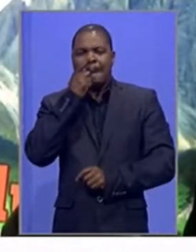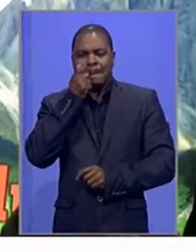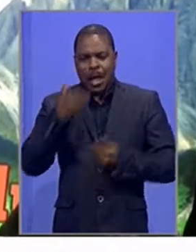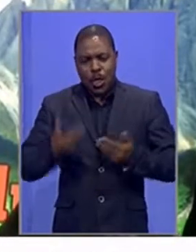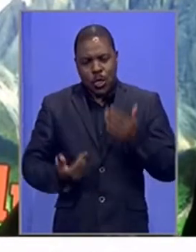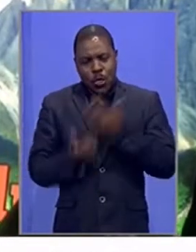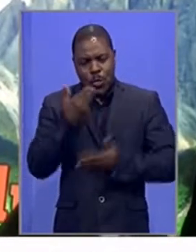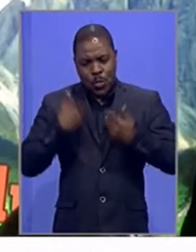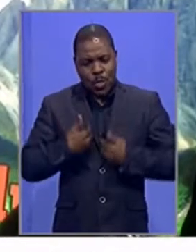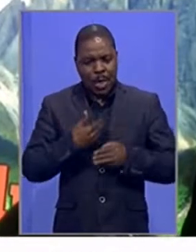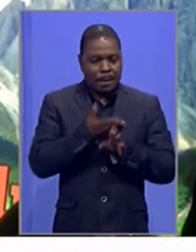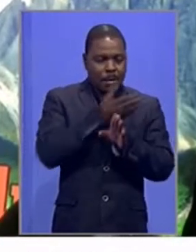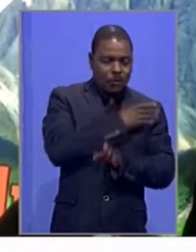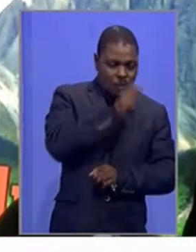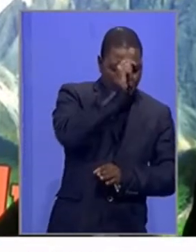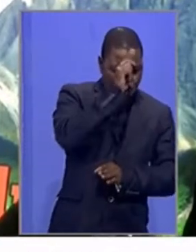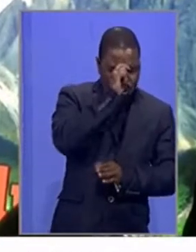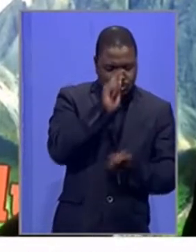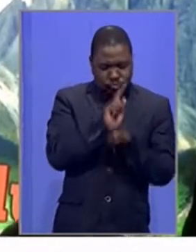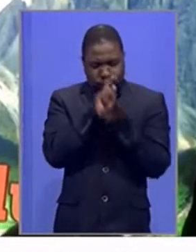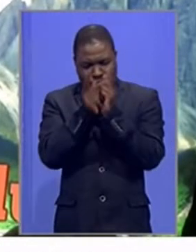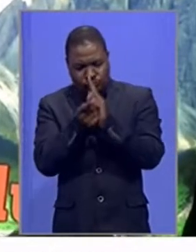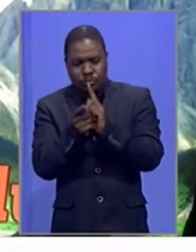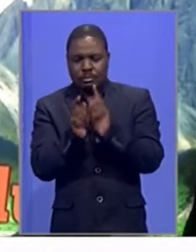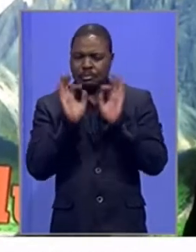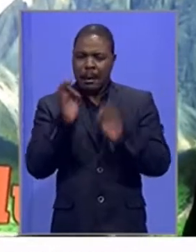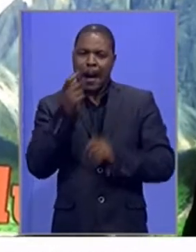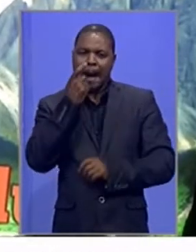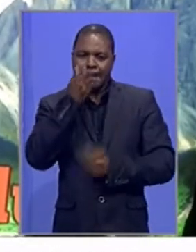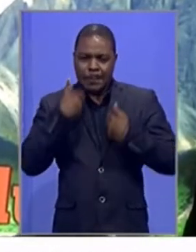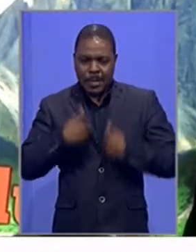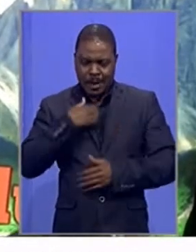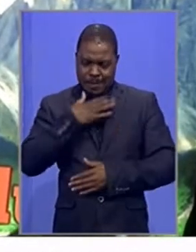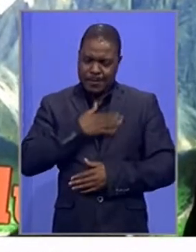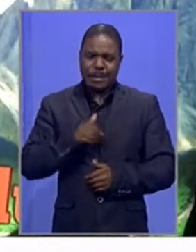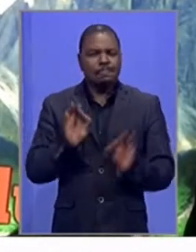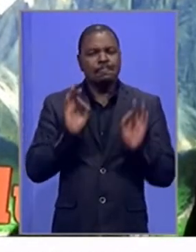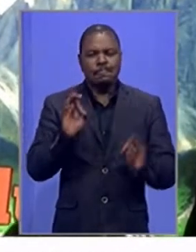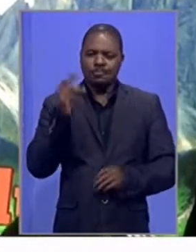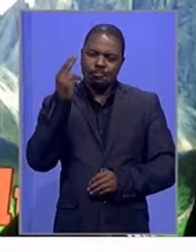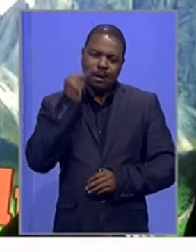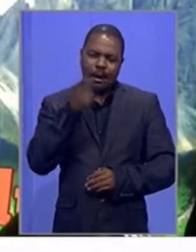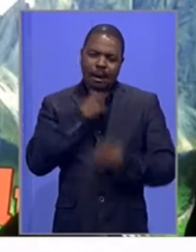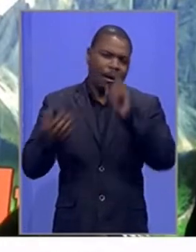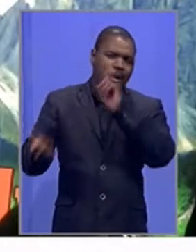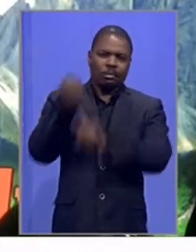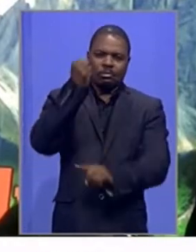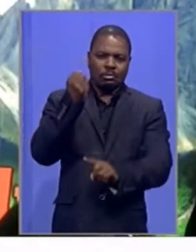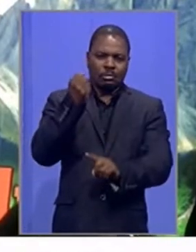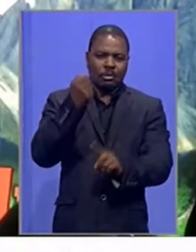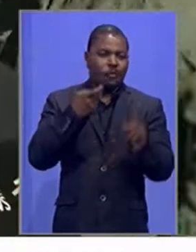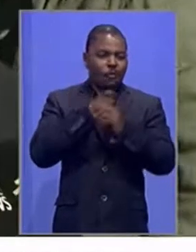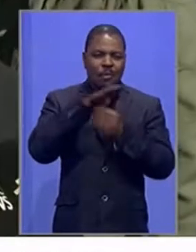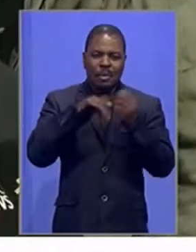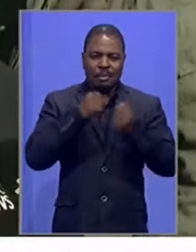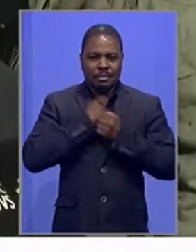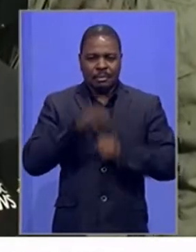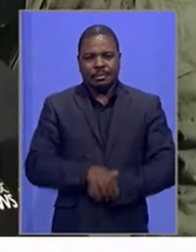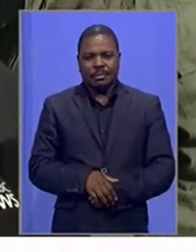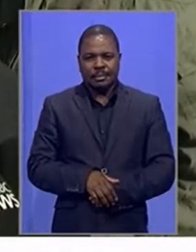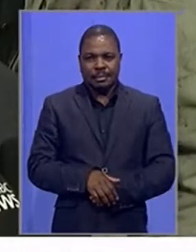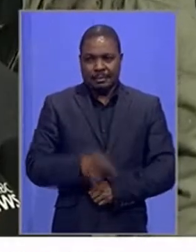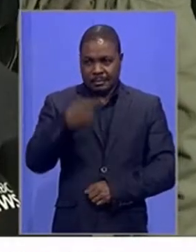from a boy to be a new man, it's a nice feeling for me and a great achievement that I've achieved in my family. Re khopela